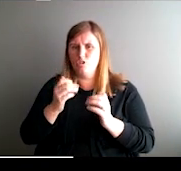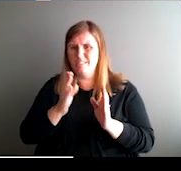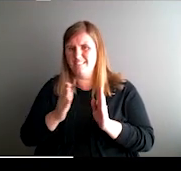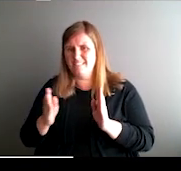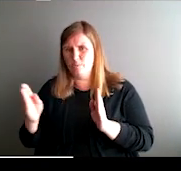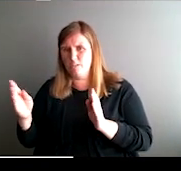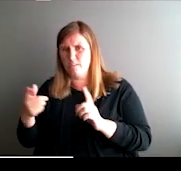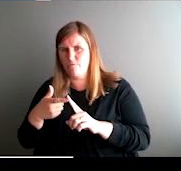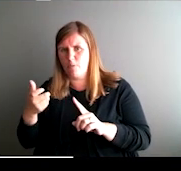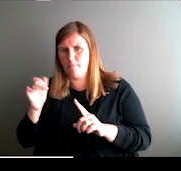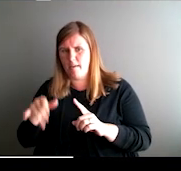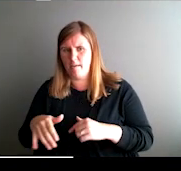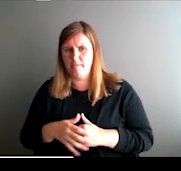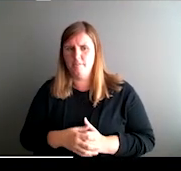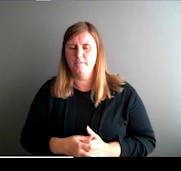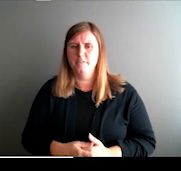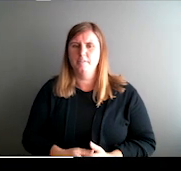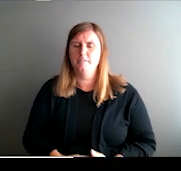from.